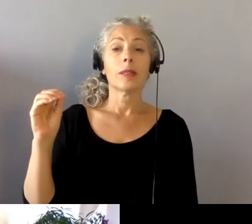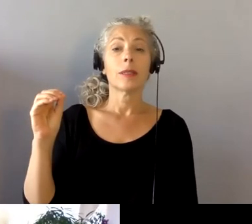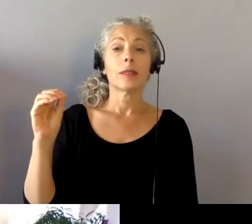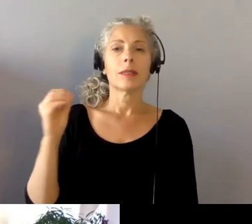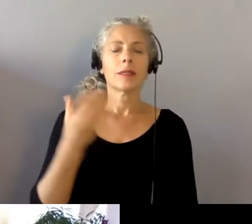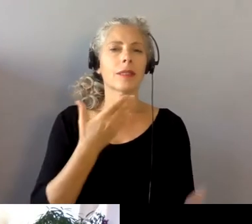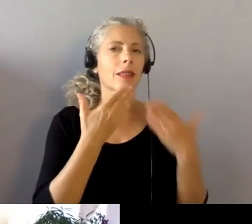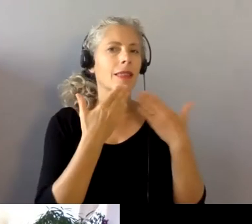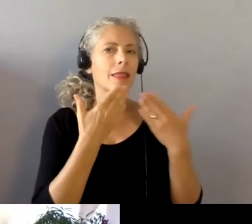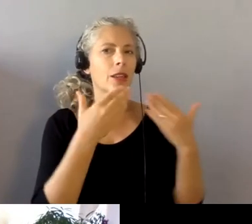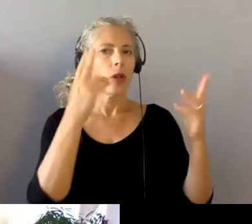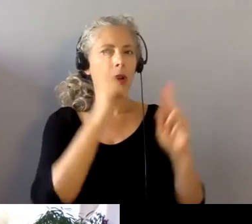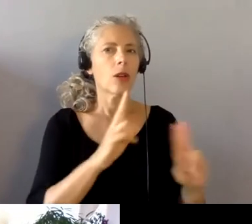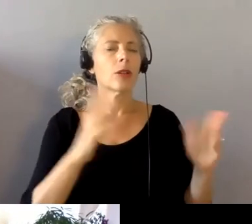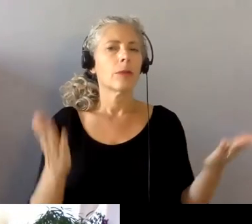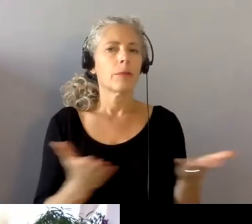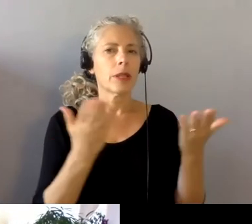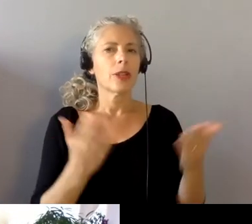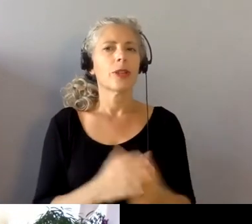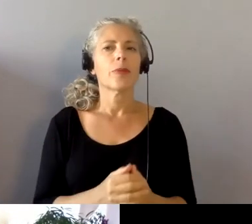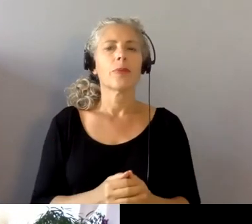thank you, Kemi. It's such an honor to be here. And